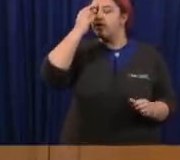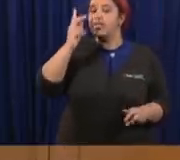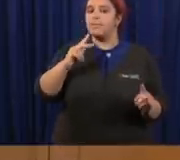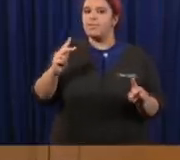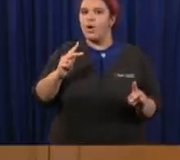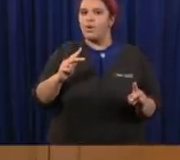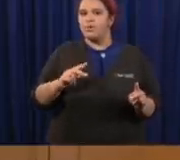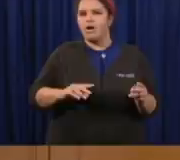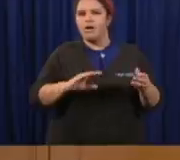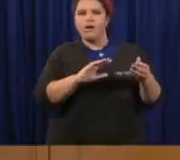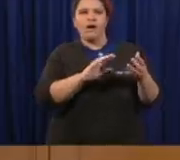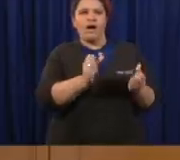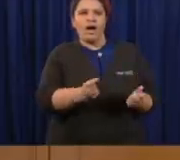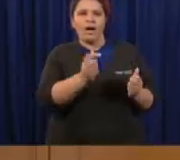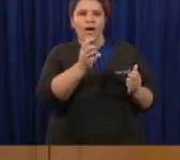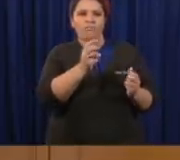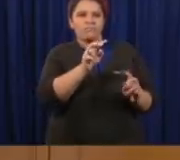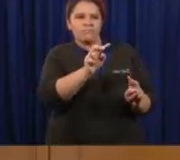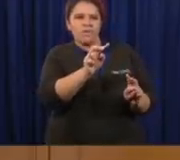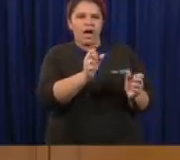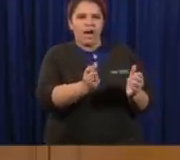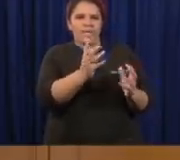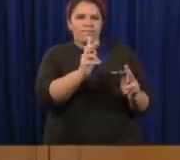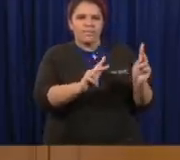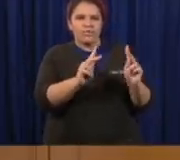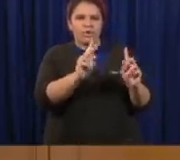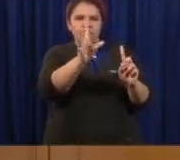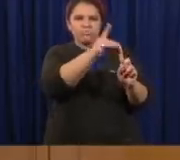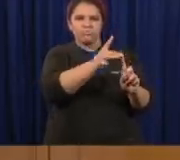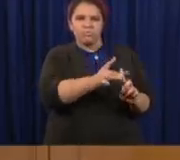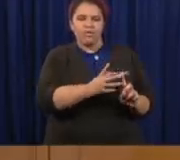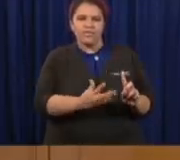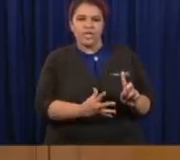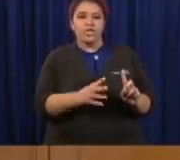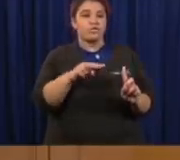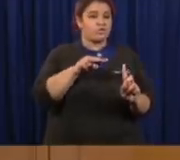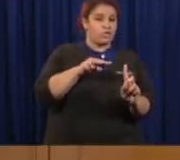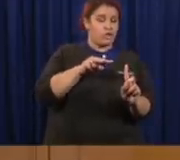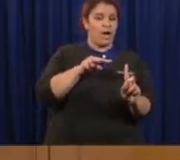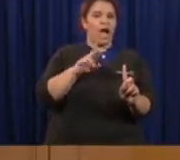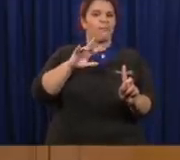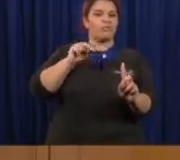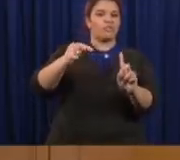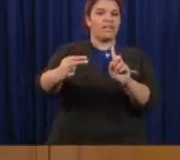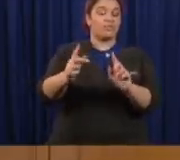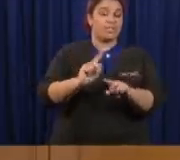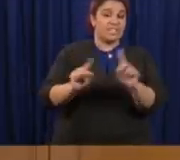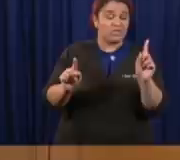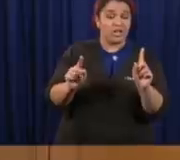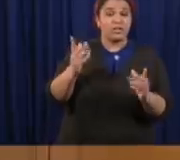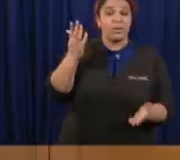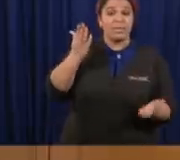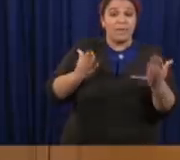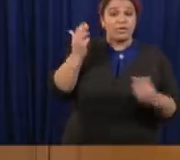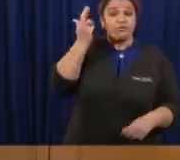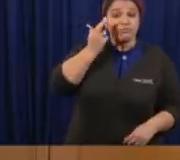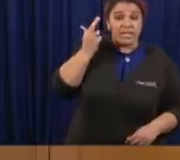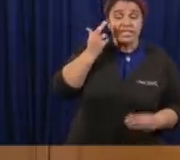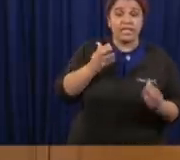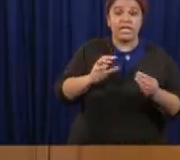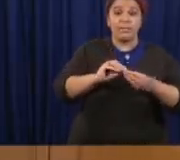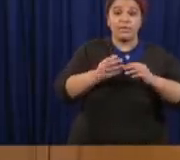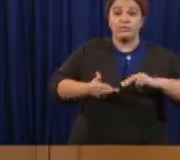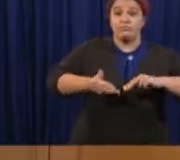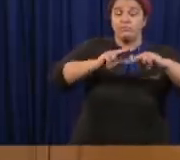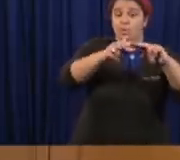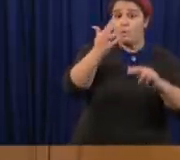differently, and maybe not be alarmed if we are seeing more cases, because it could be due to more testing? That's absolutely right. I think